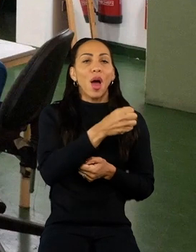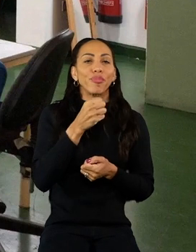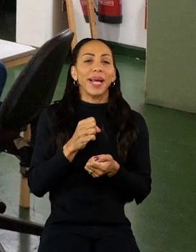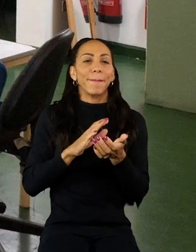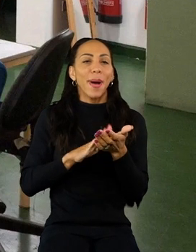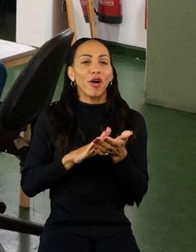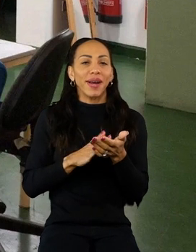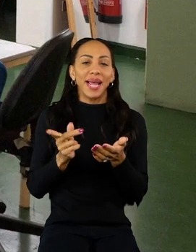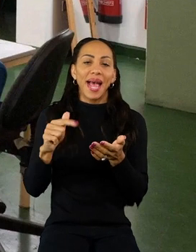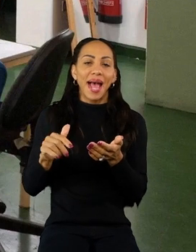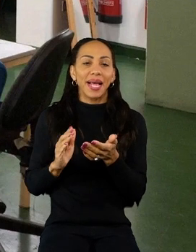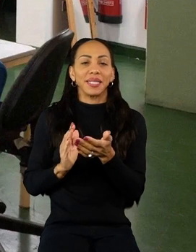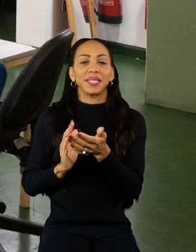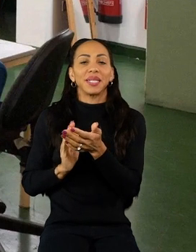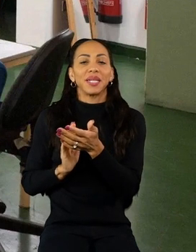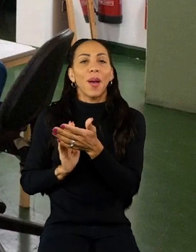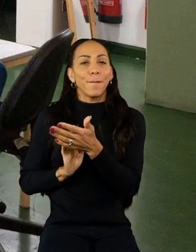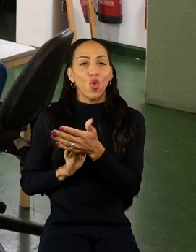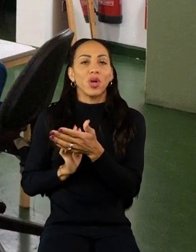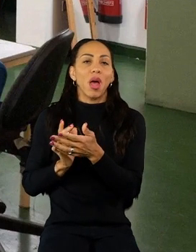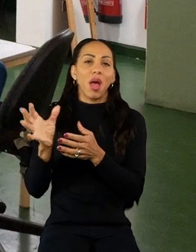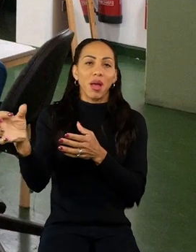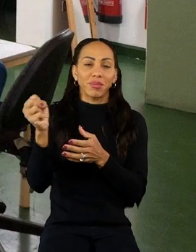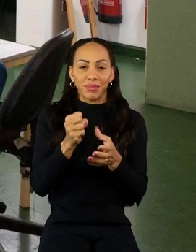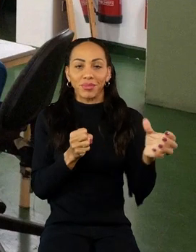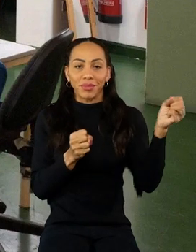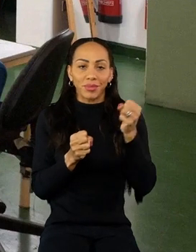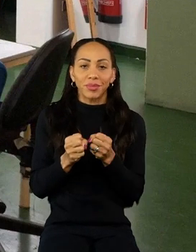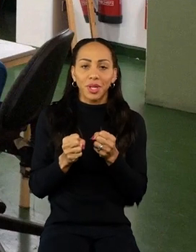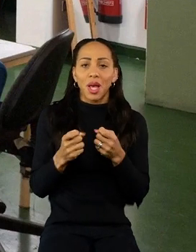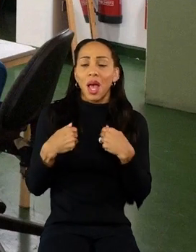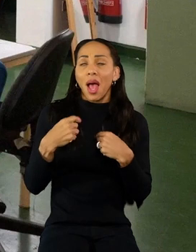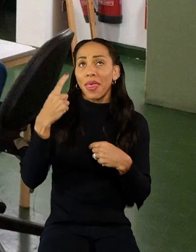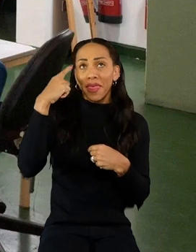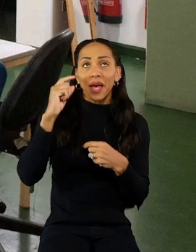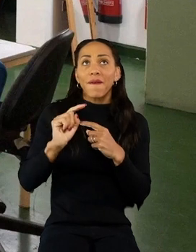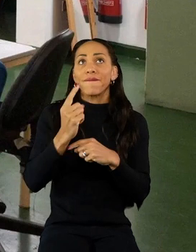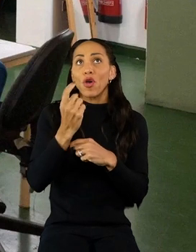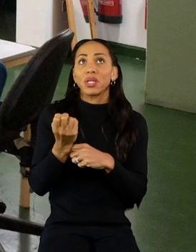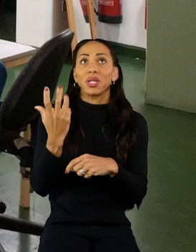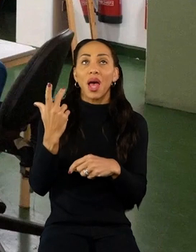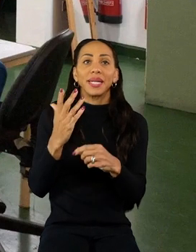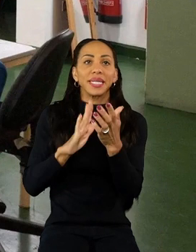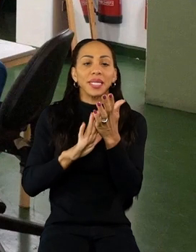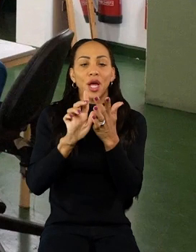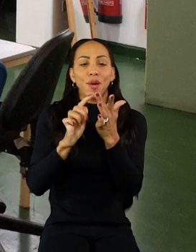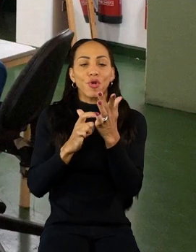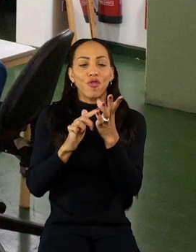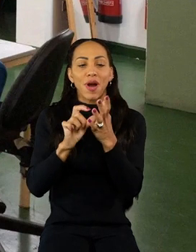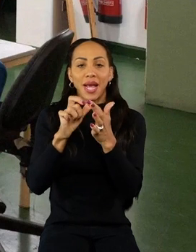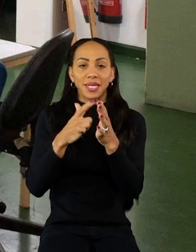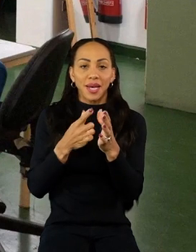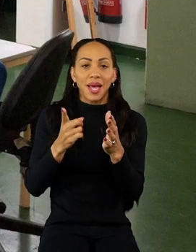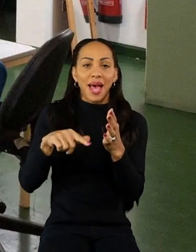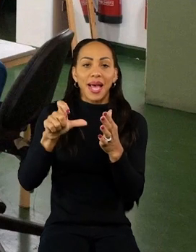in just a moment. We'll bring Mari in, and I'm going to bring Mona in as well. So I think our first slide is